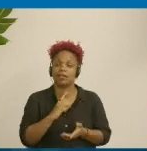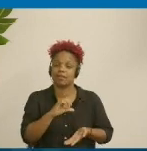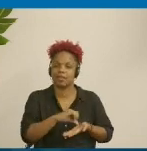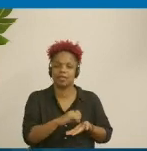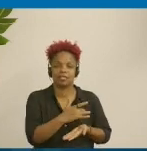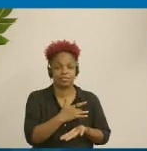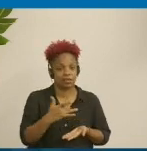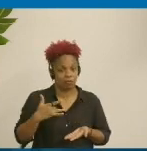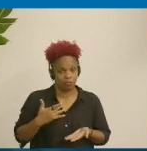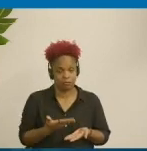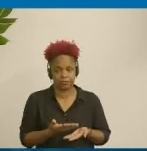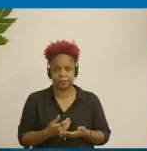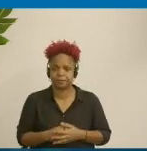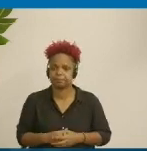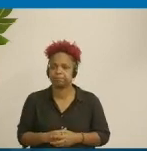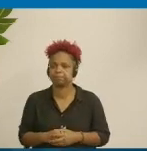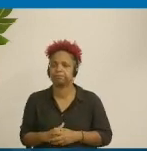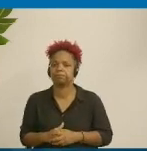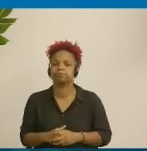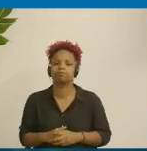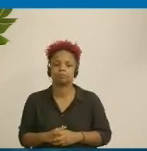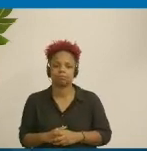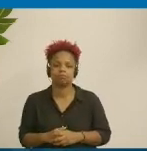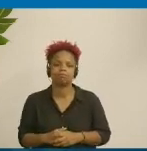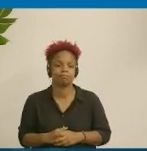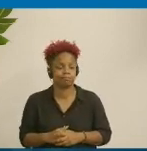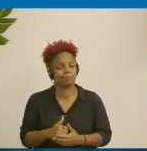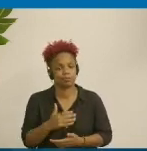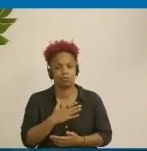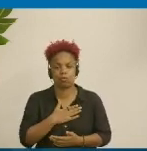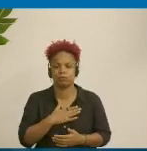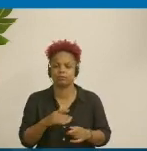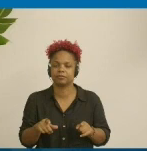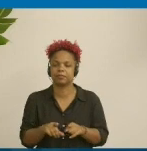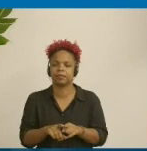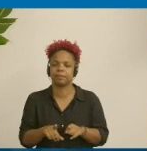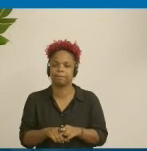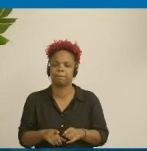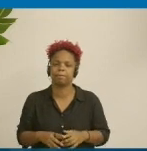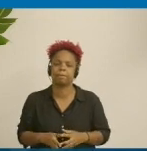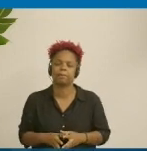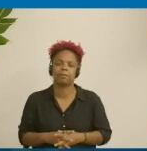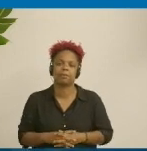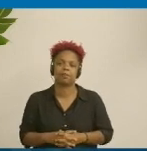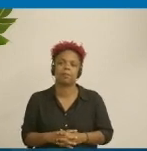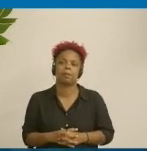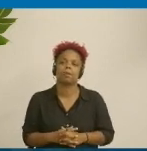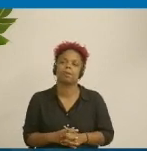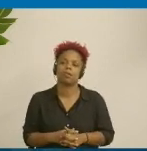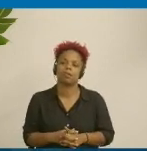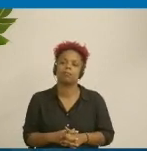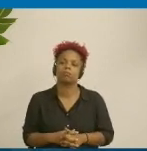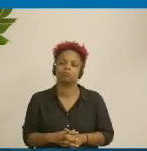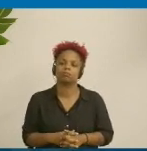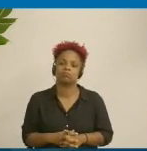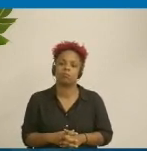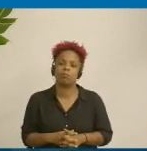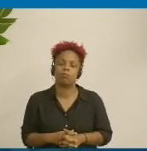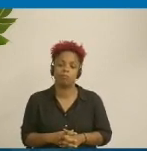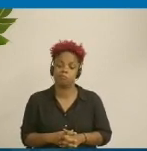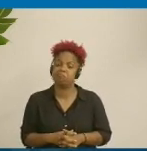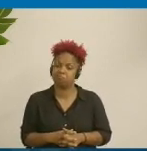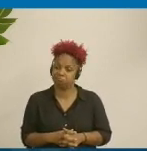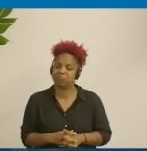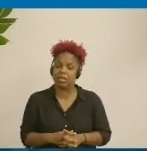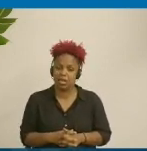local therapeutic plants. They are really often effective remedies. They are affordable and they are